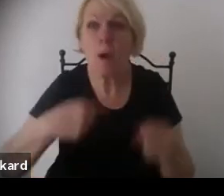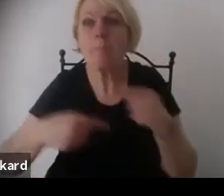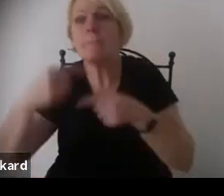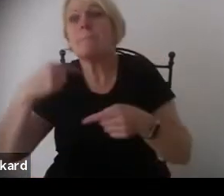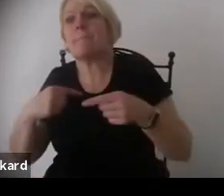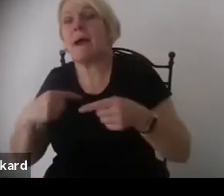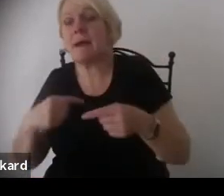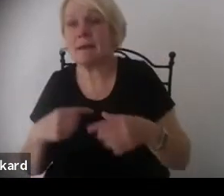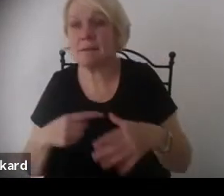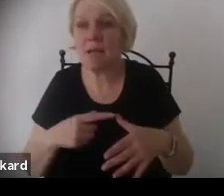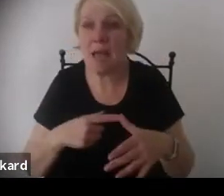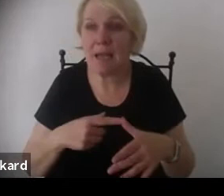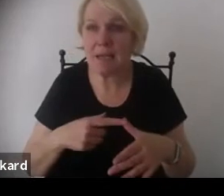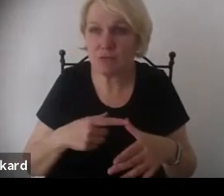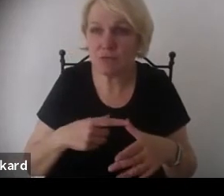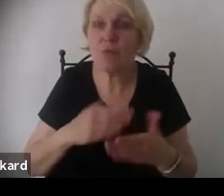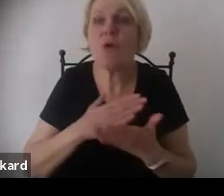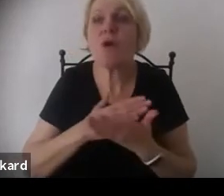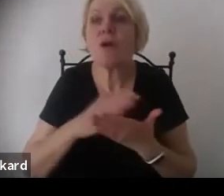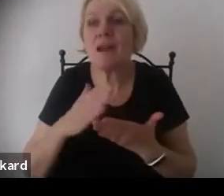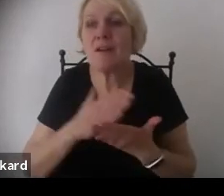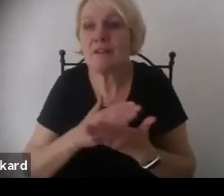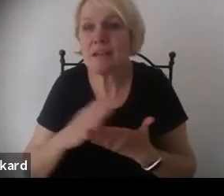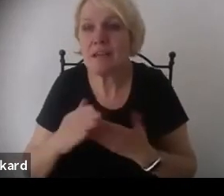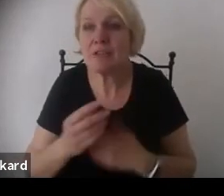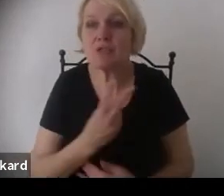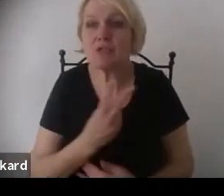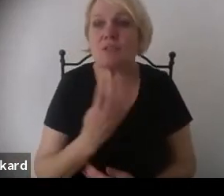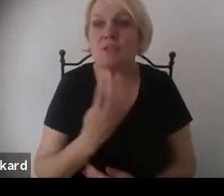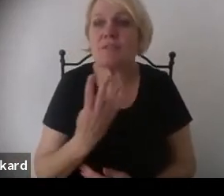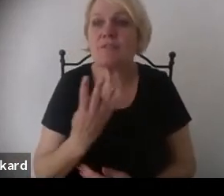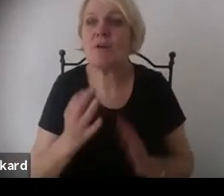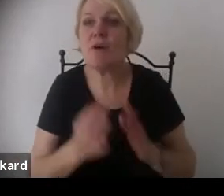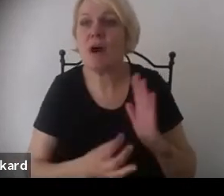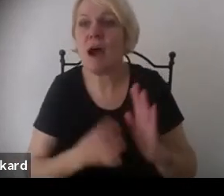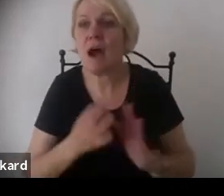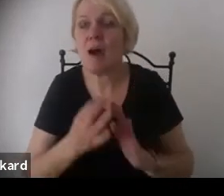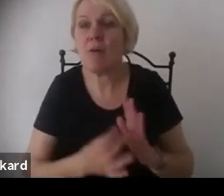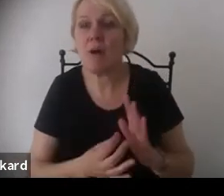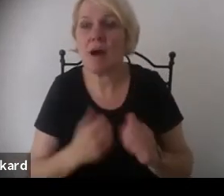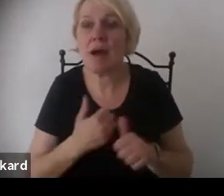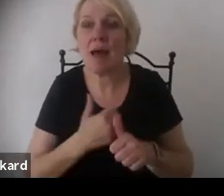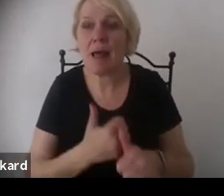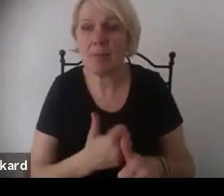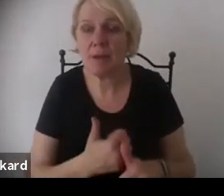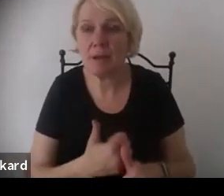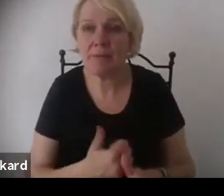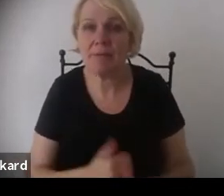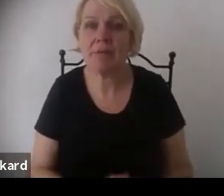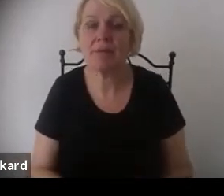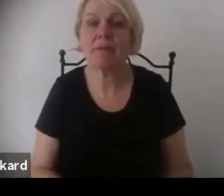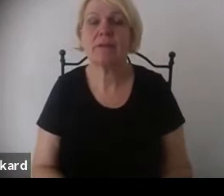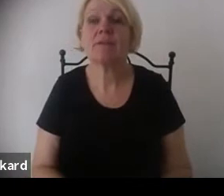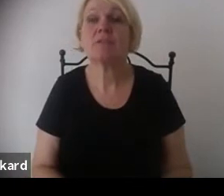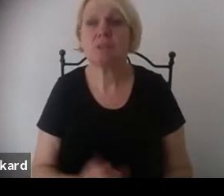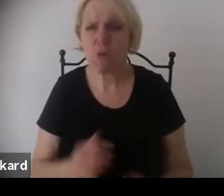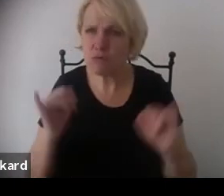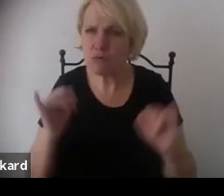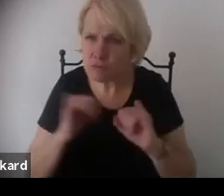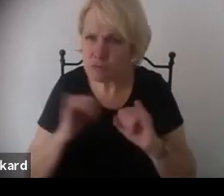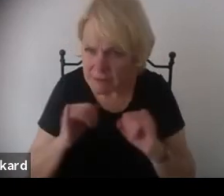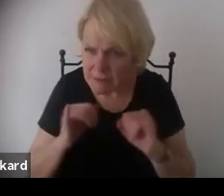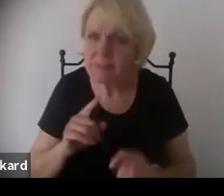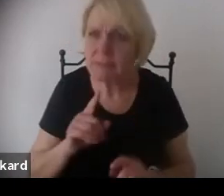somebody's asking for clarification around the 24-hour helpline. Other than advice to people in crisis, how is it different